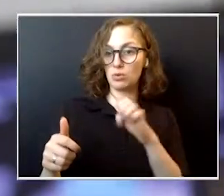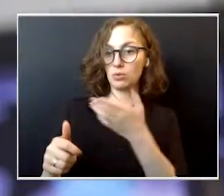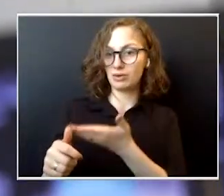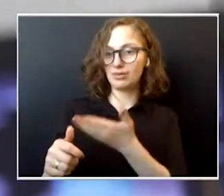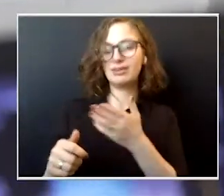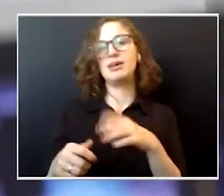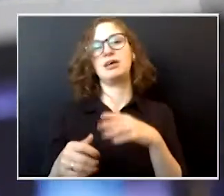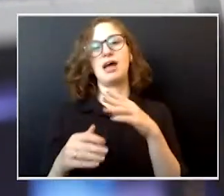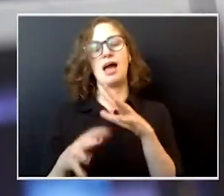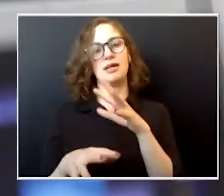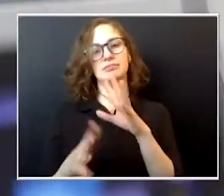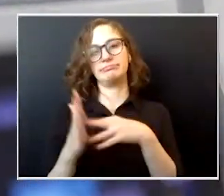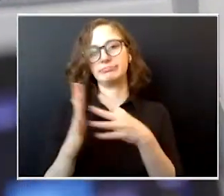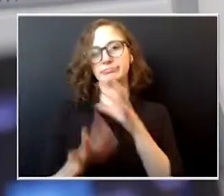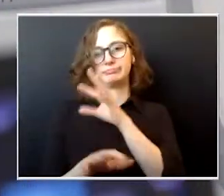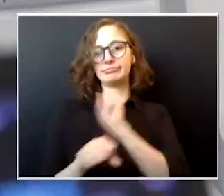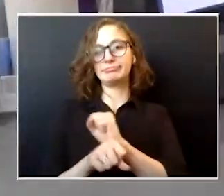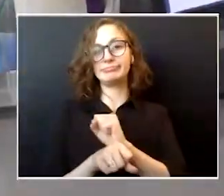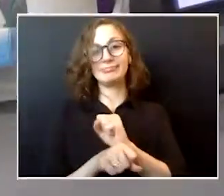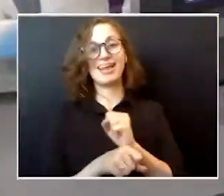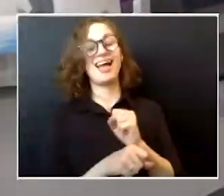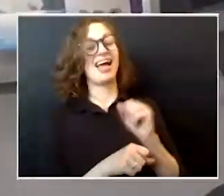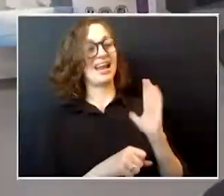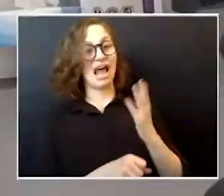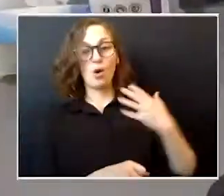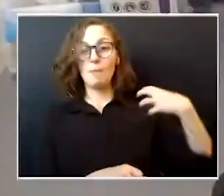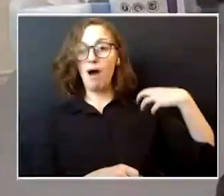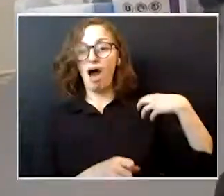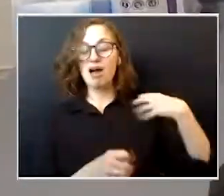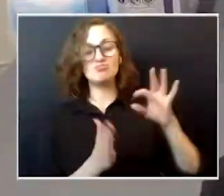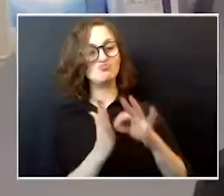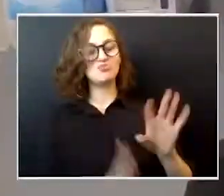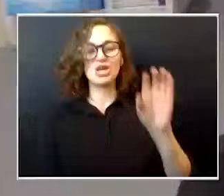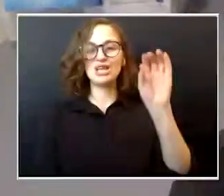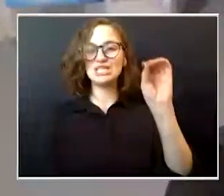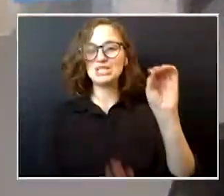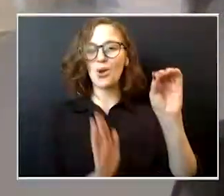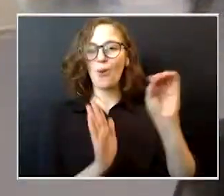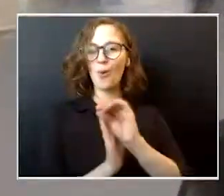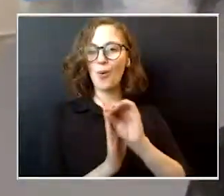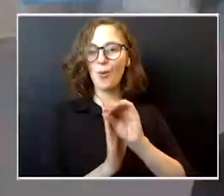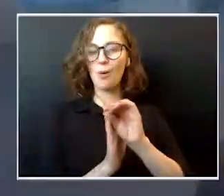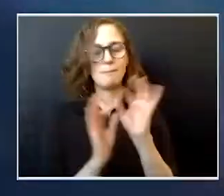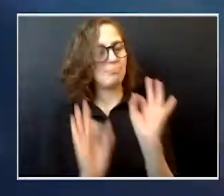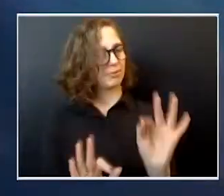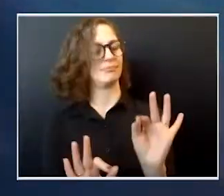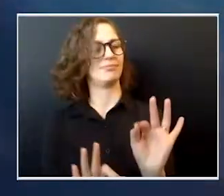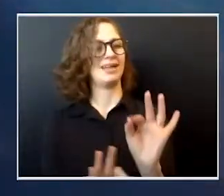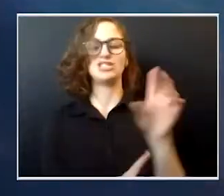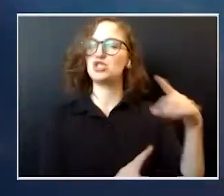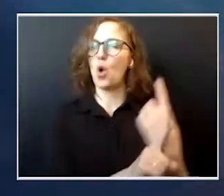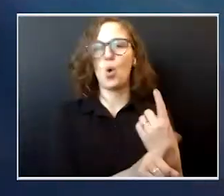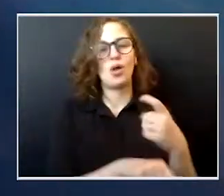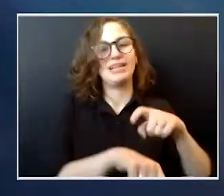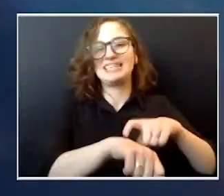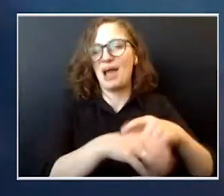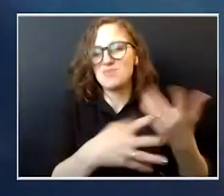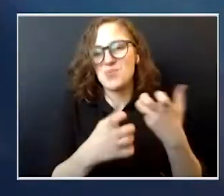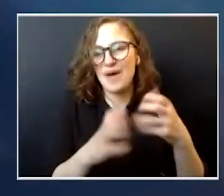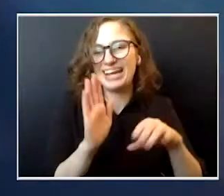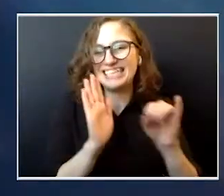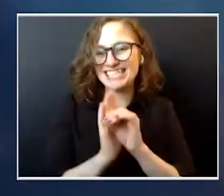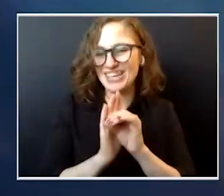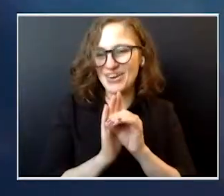test you want to score a 0 on. That's right. That's what we say, especially if you're thinking of all the ACTs and SATs everyone's prepping for. Yes. Do want a 0 on